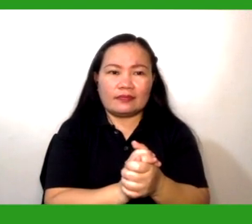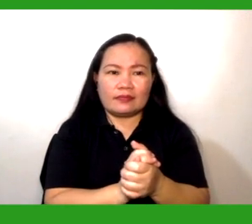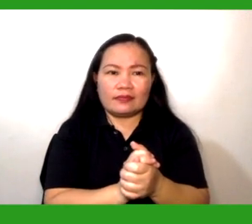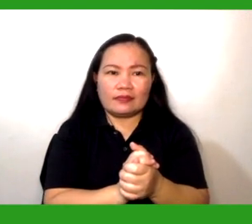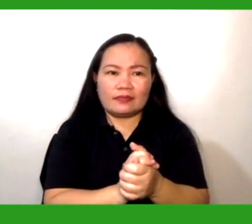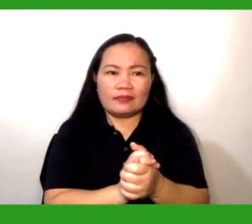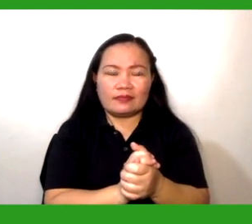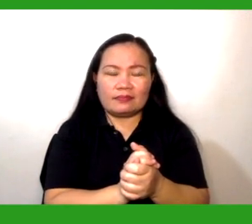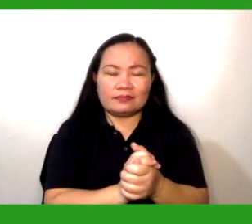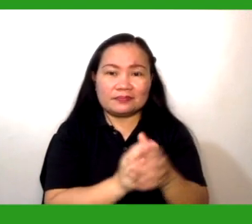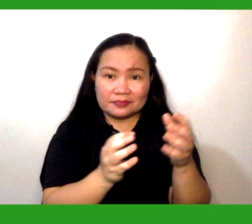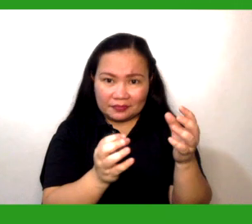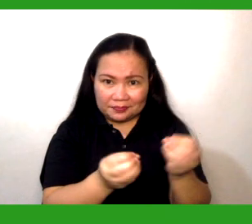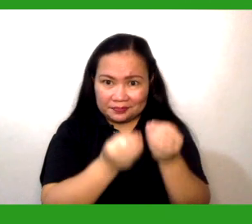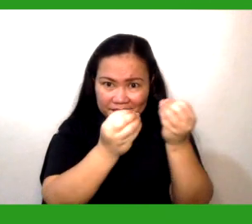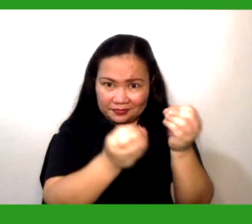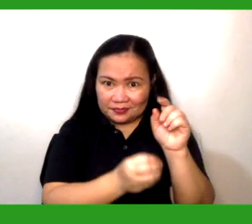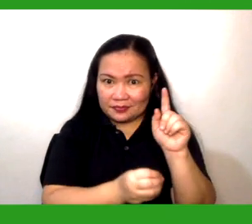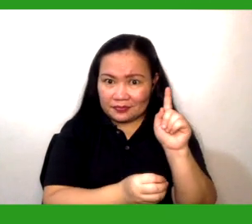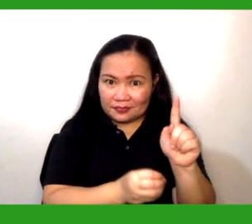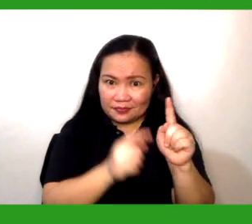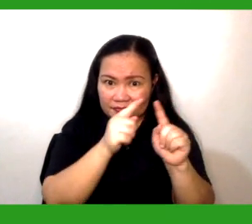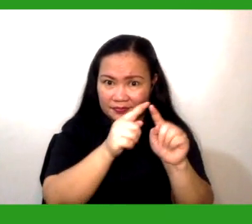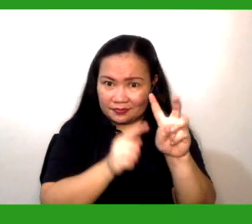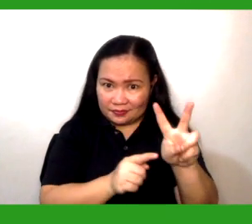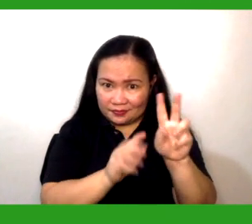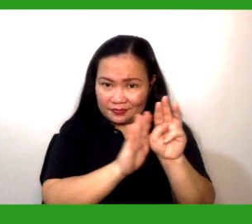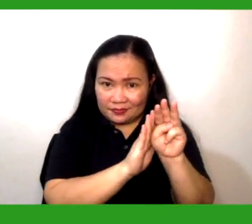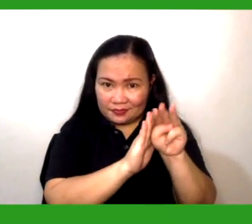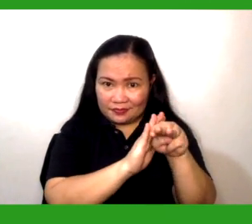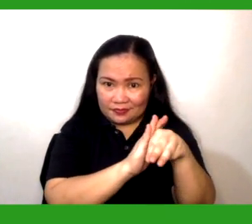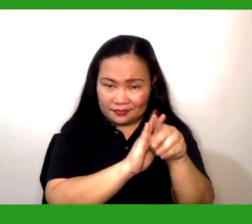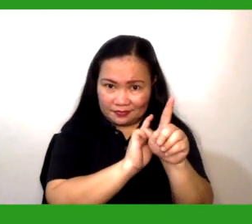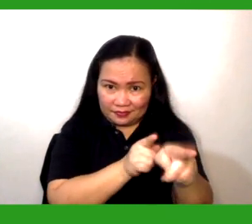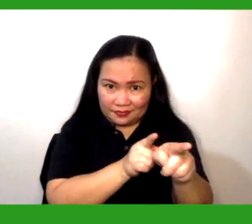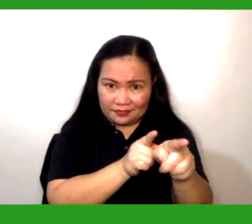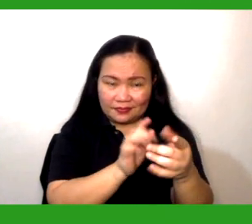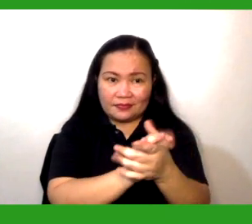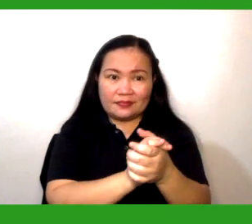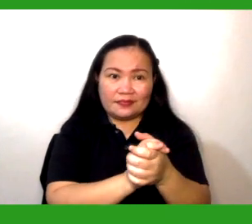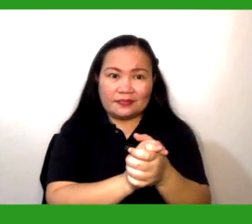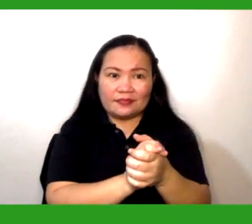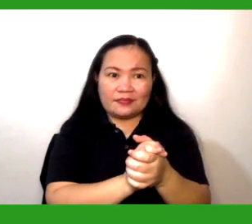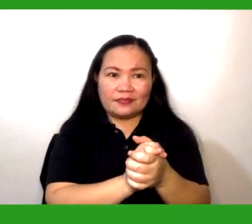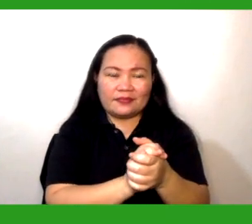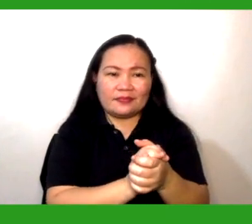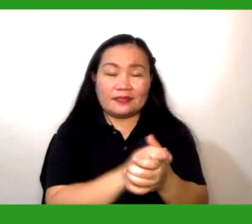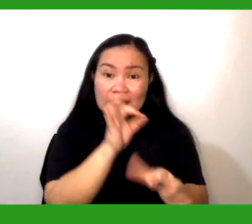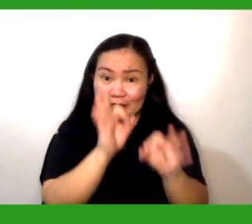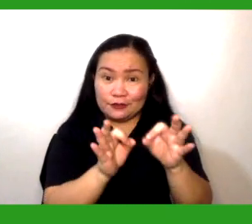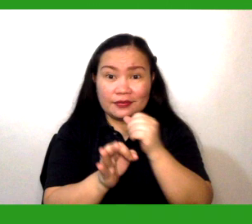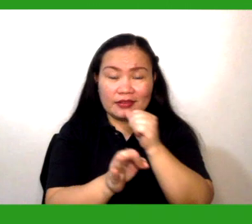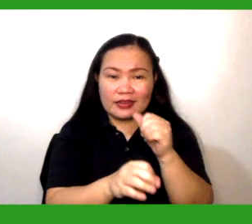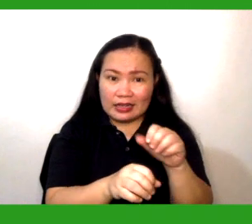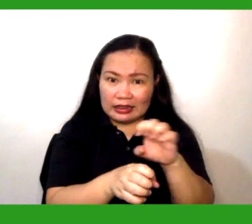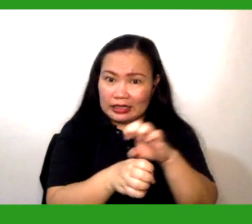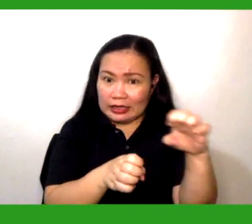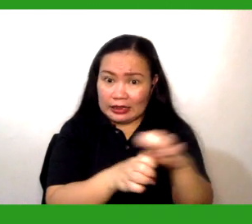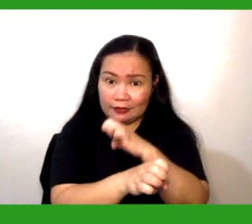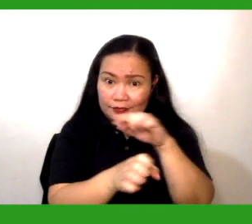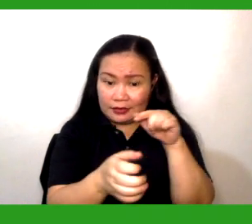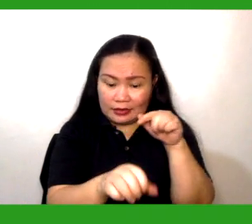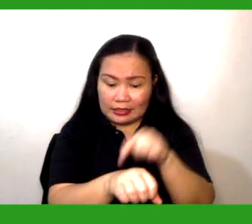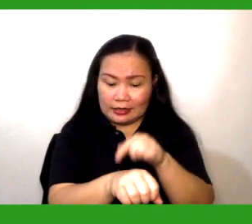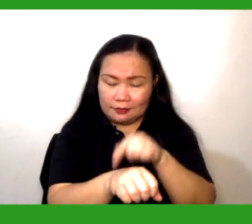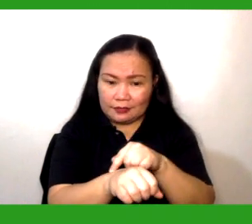So, I'm giving you 1 to 2 minutes to answer. If the time is not enough, you may